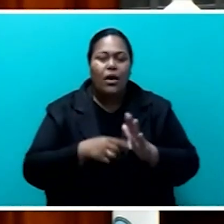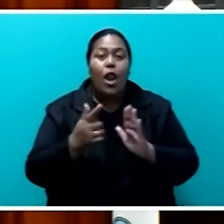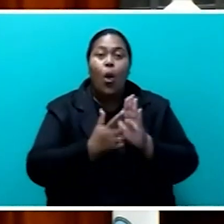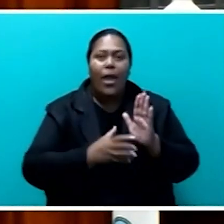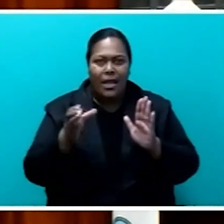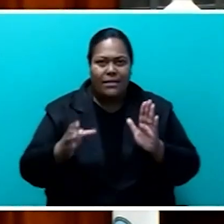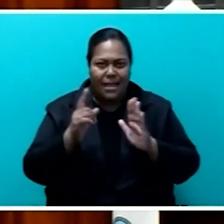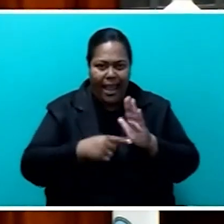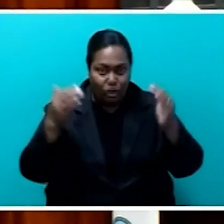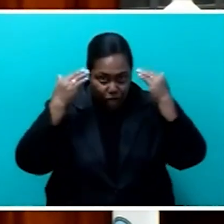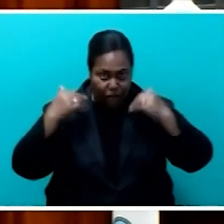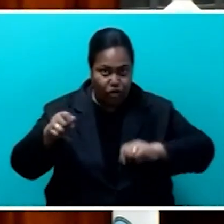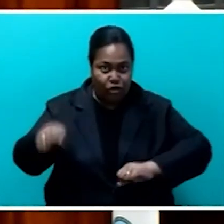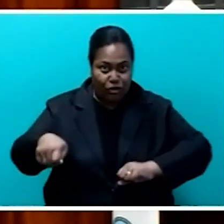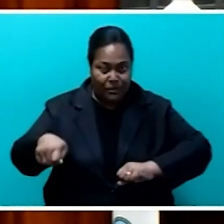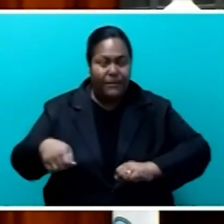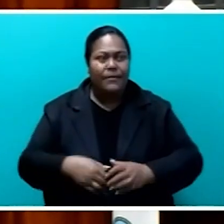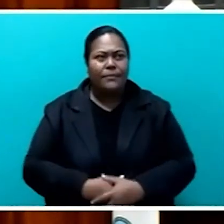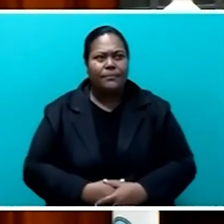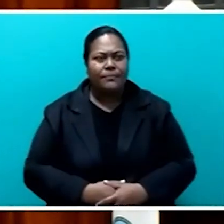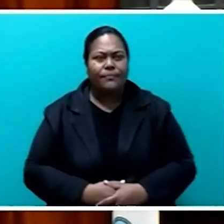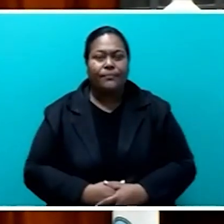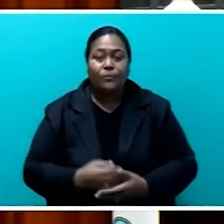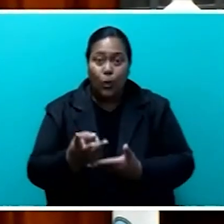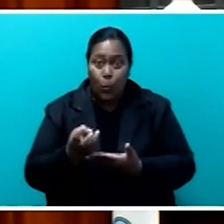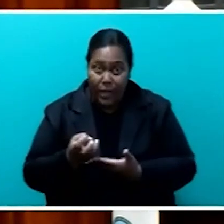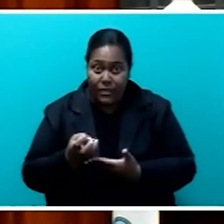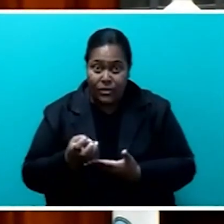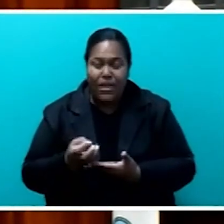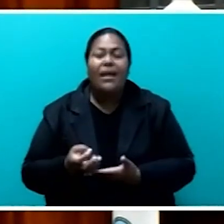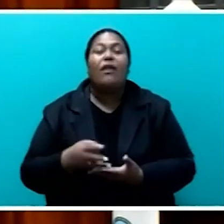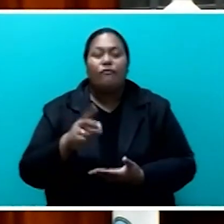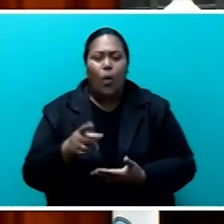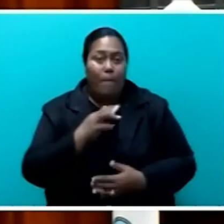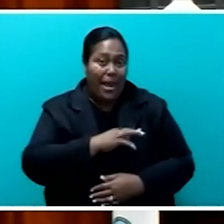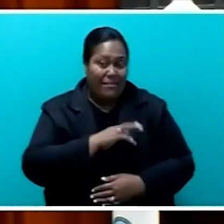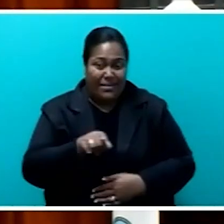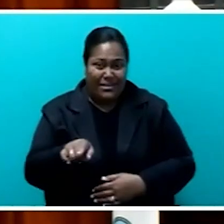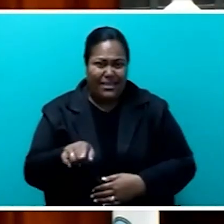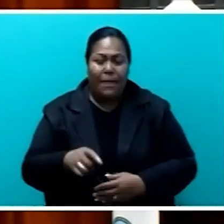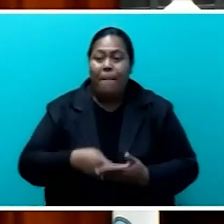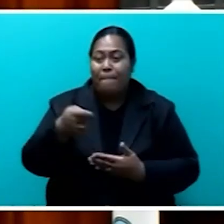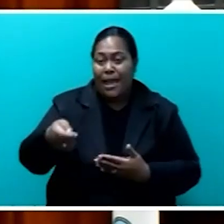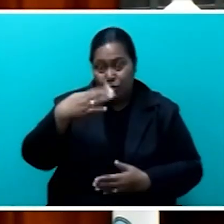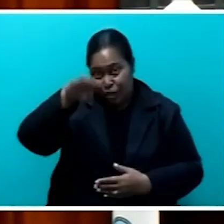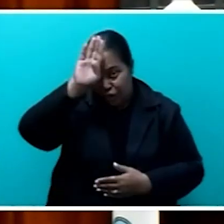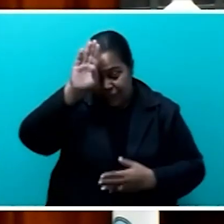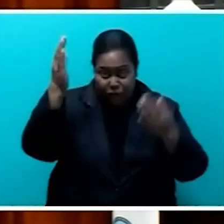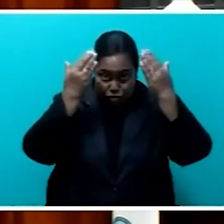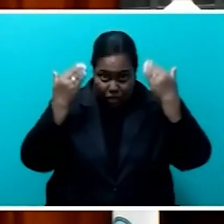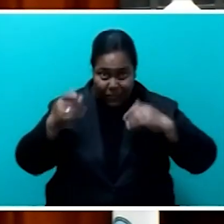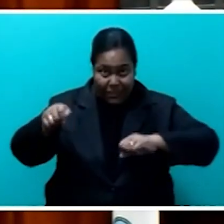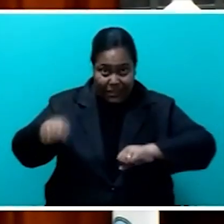it reads, and I quote, the salaries and benefits payable to the Chief Justice and the